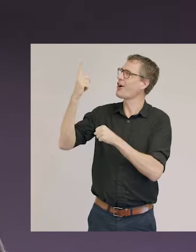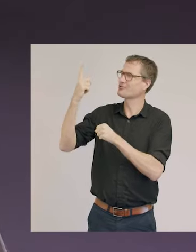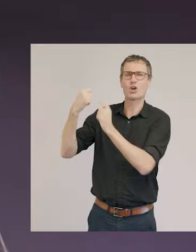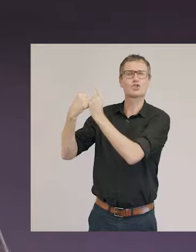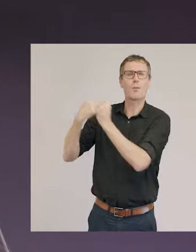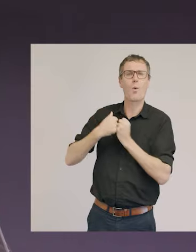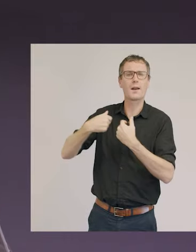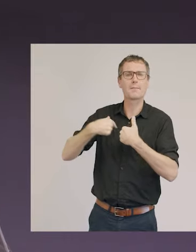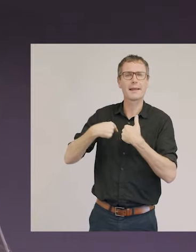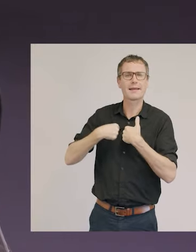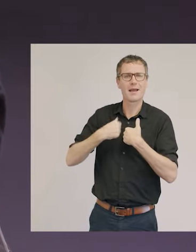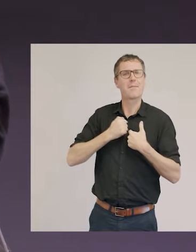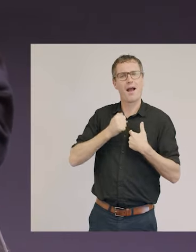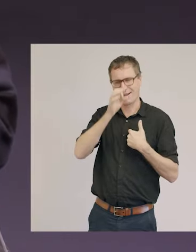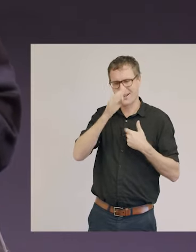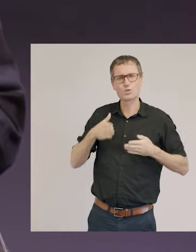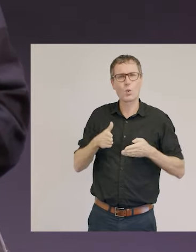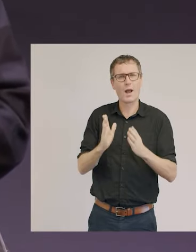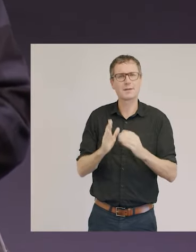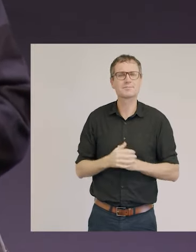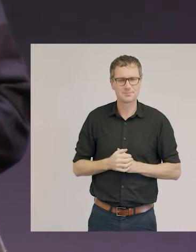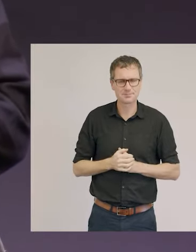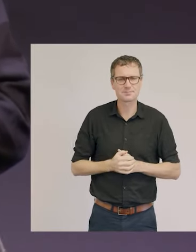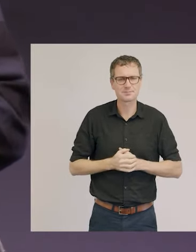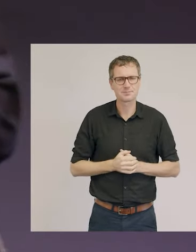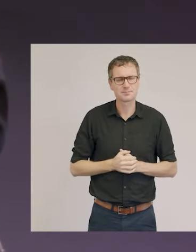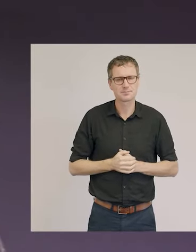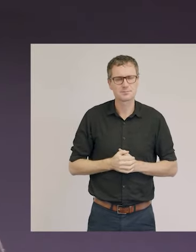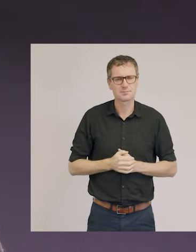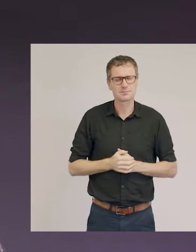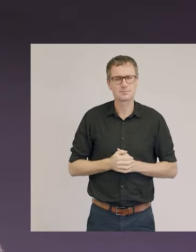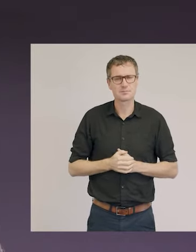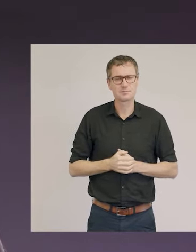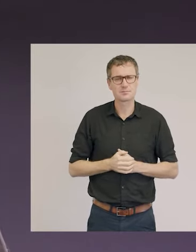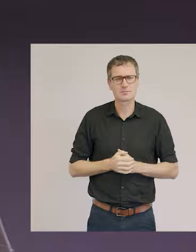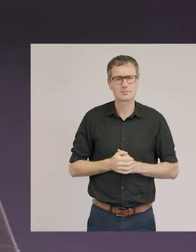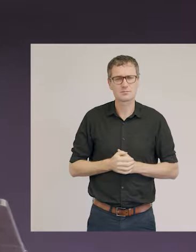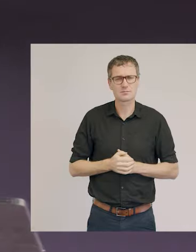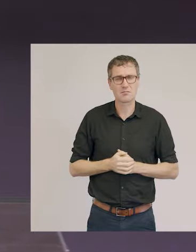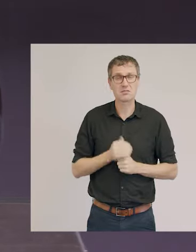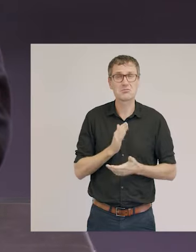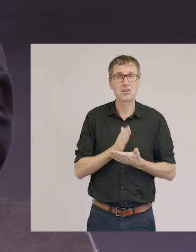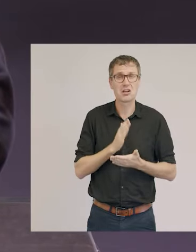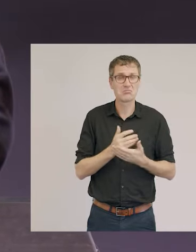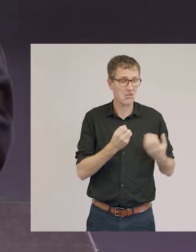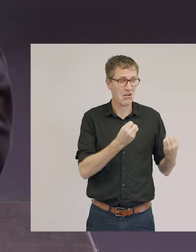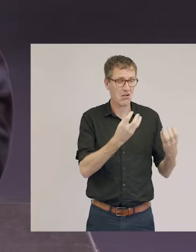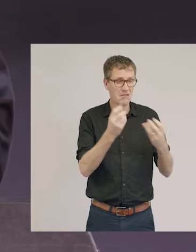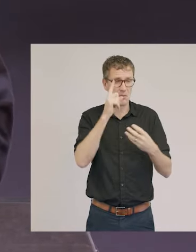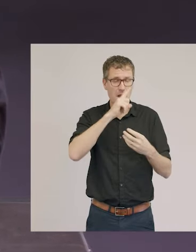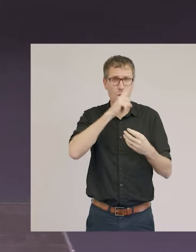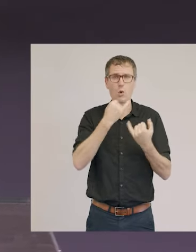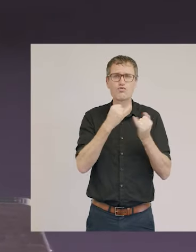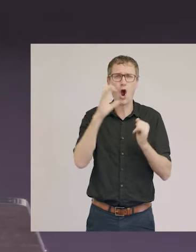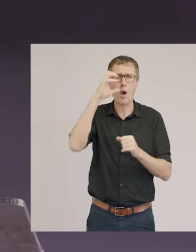endorsing, you know, what they're doing. And I find that quite often, that people who are in deception can actually be